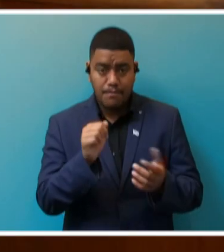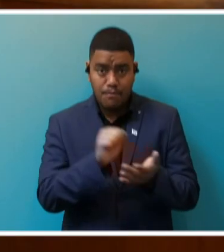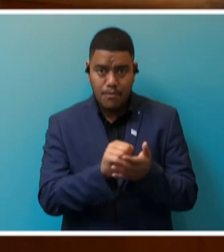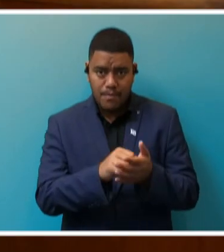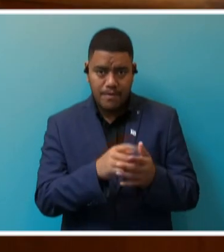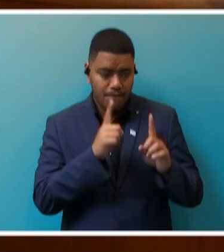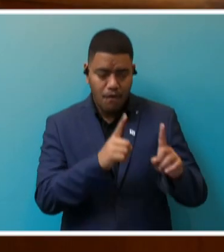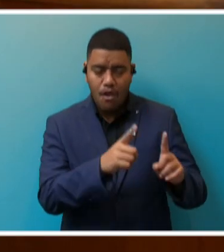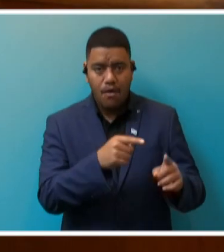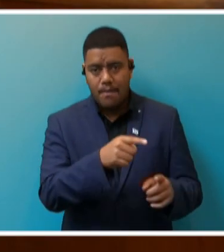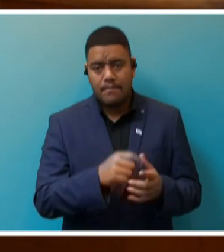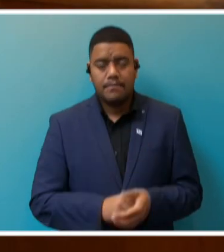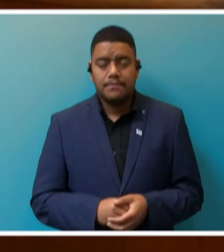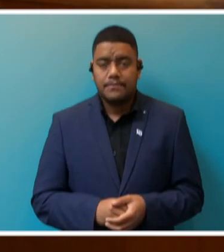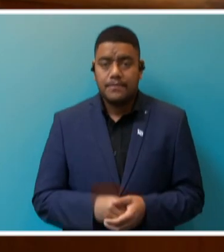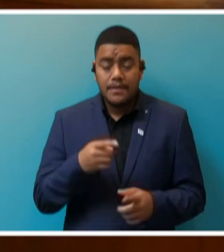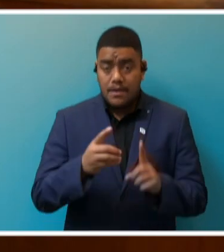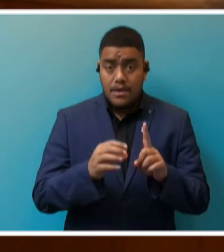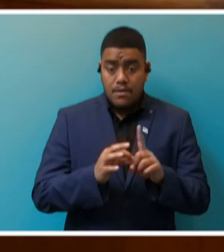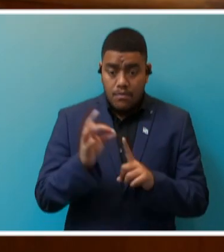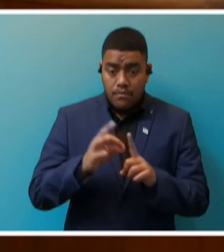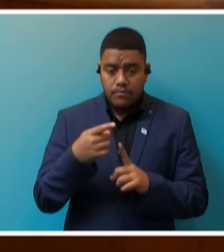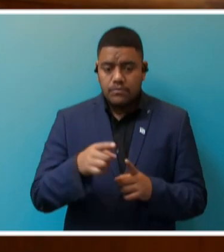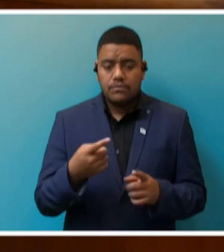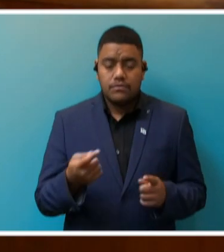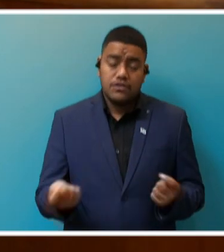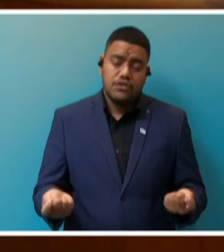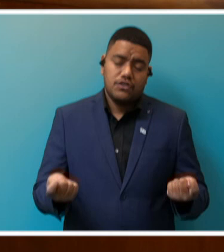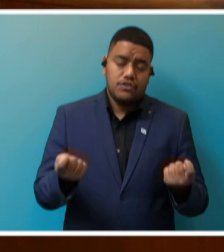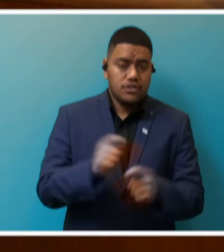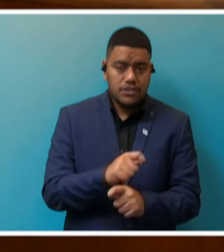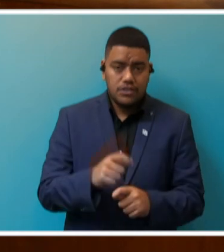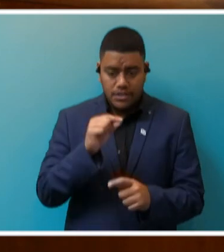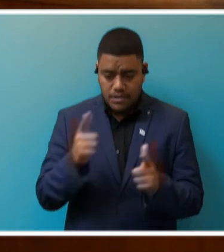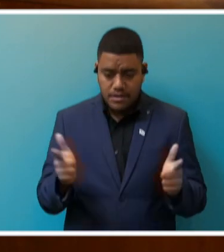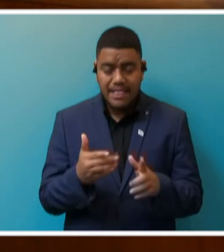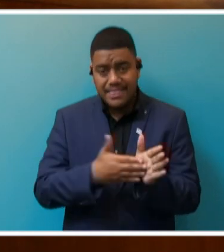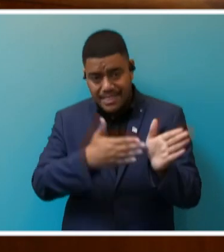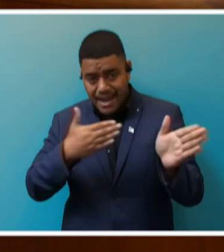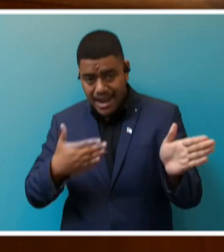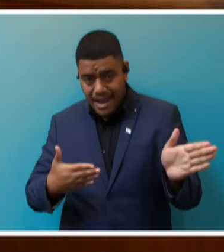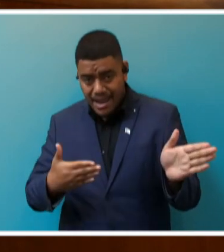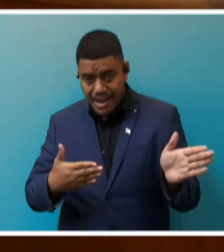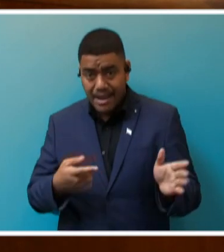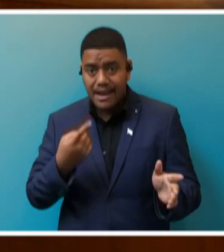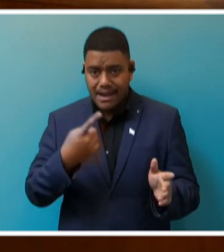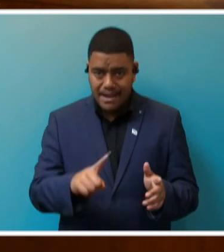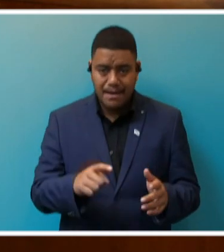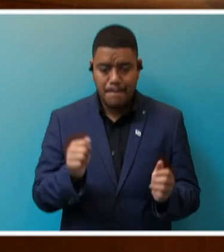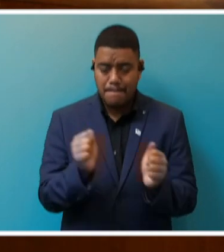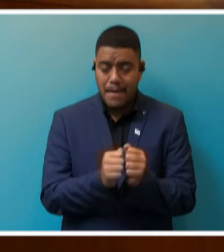inspections. These improvements are expected to significantly reduce delays, minimize